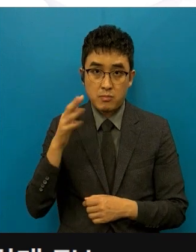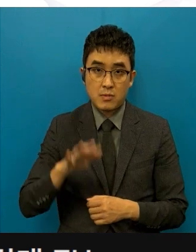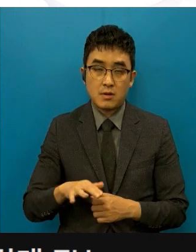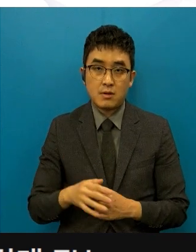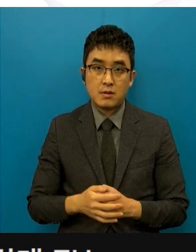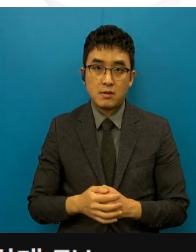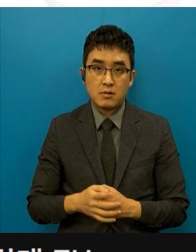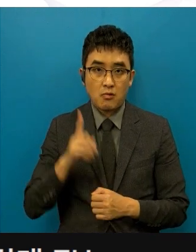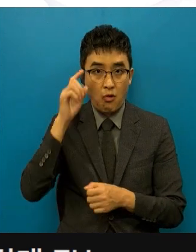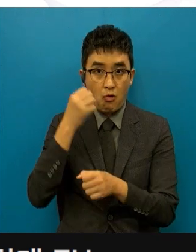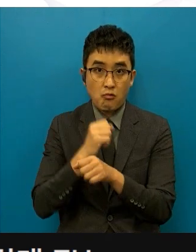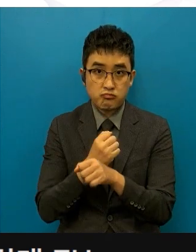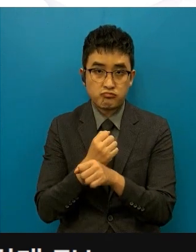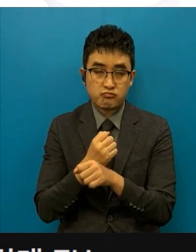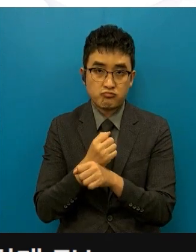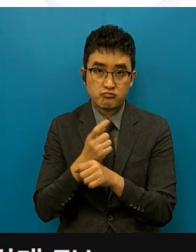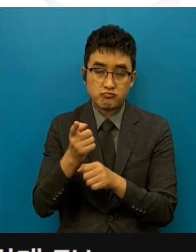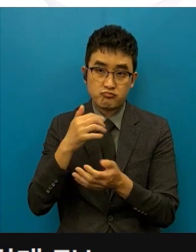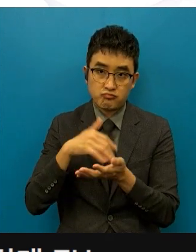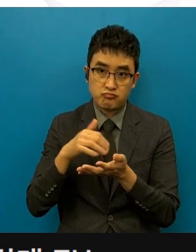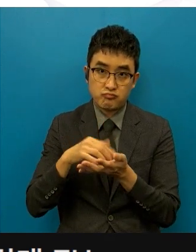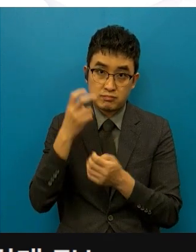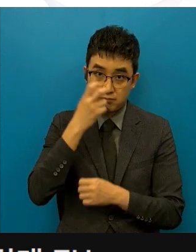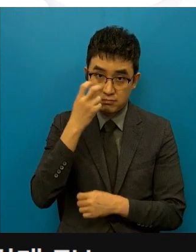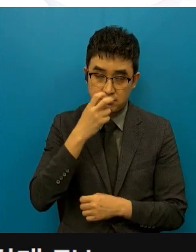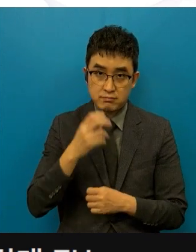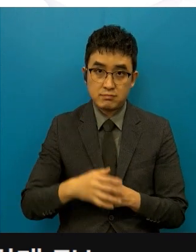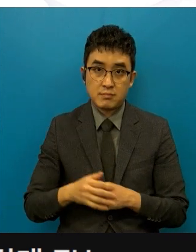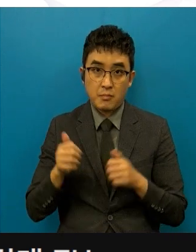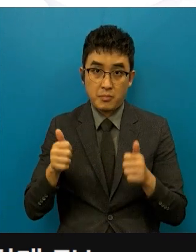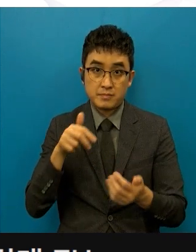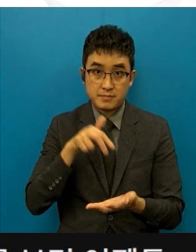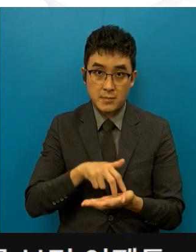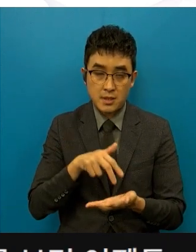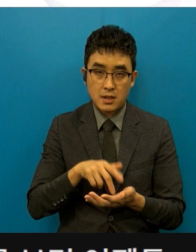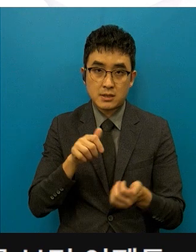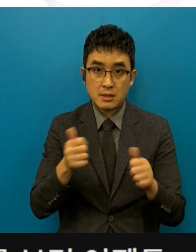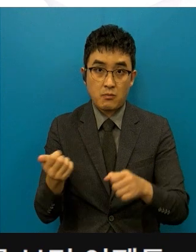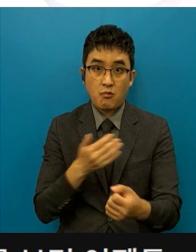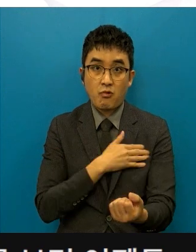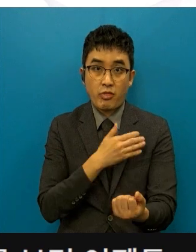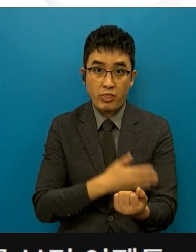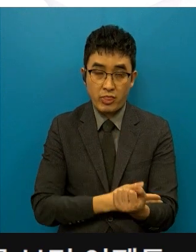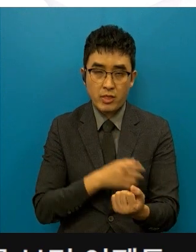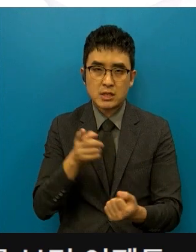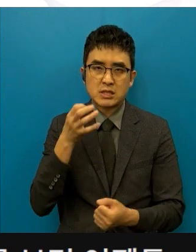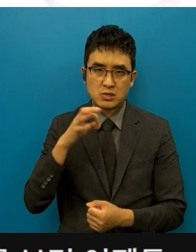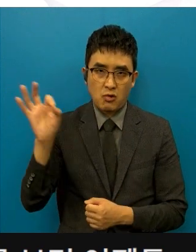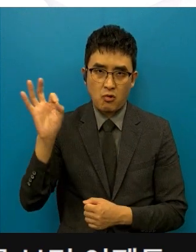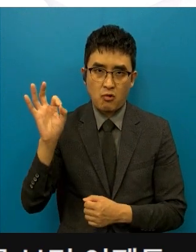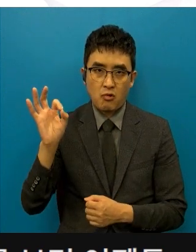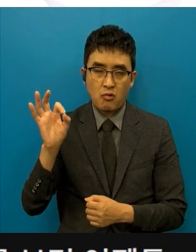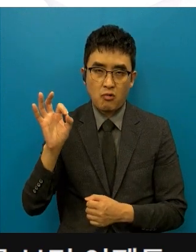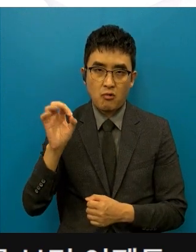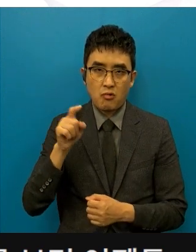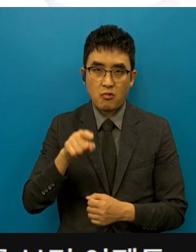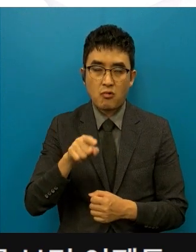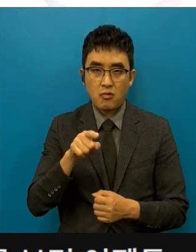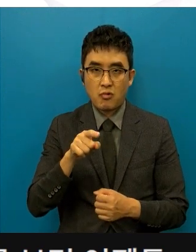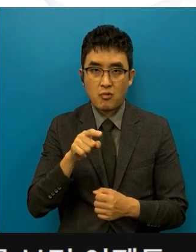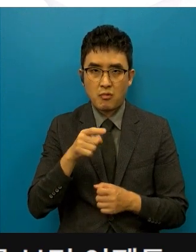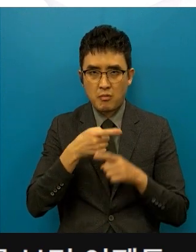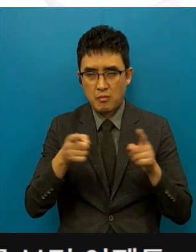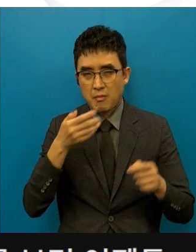existence of the right to die as an aspect of personal autonomy under the right to private life, and balances this